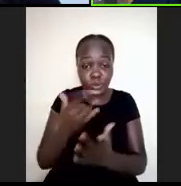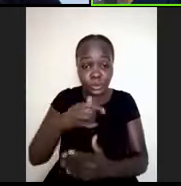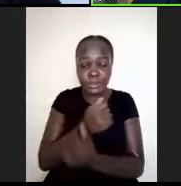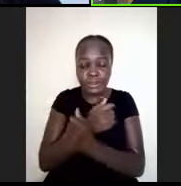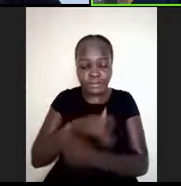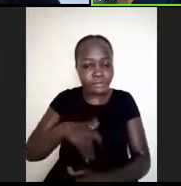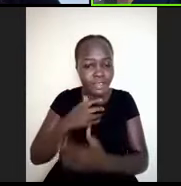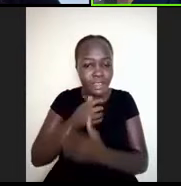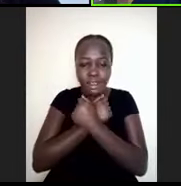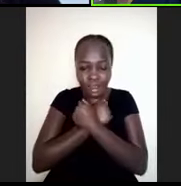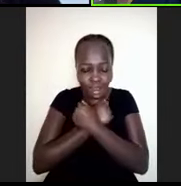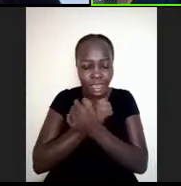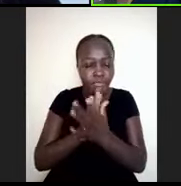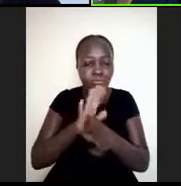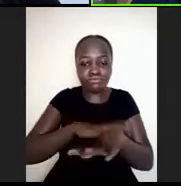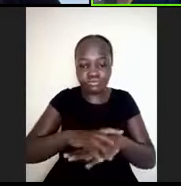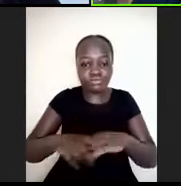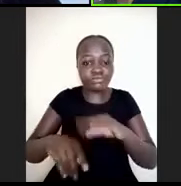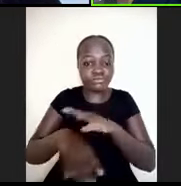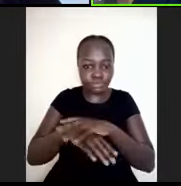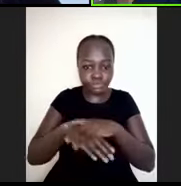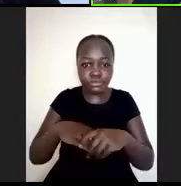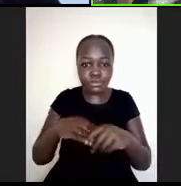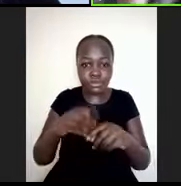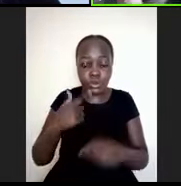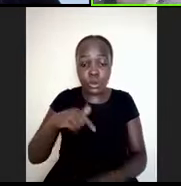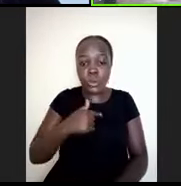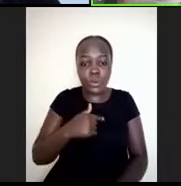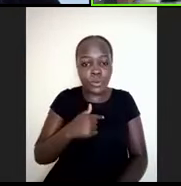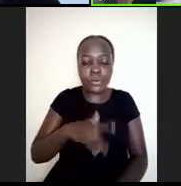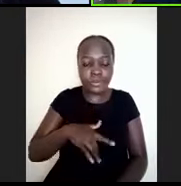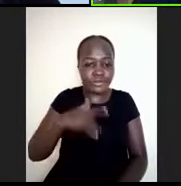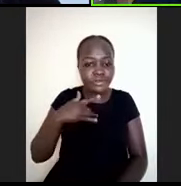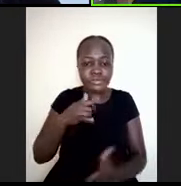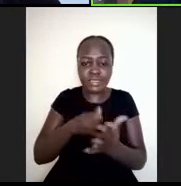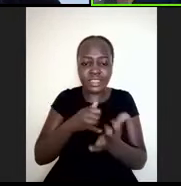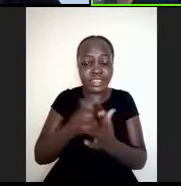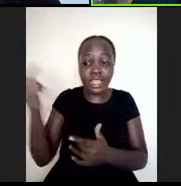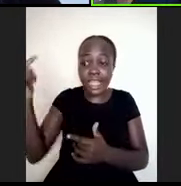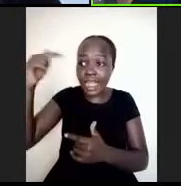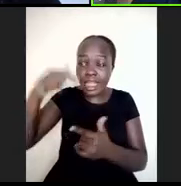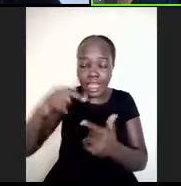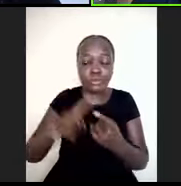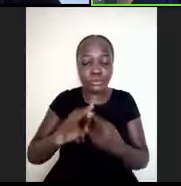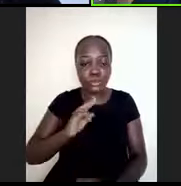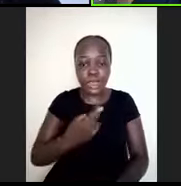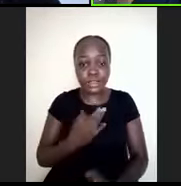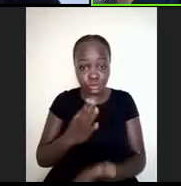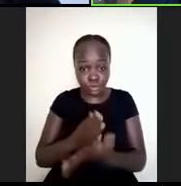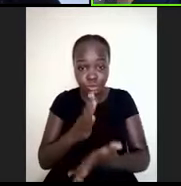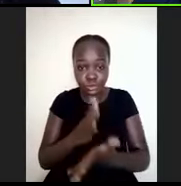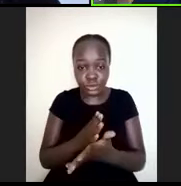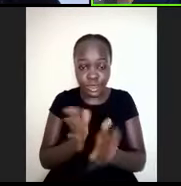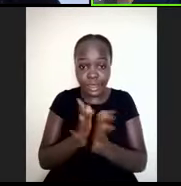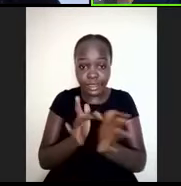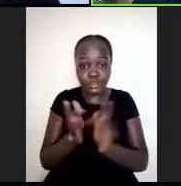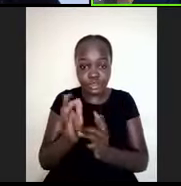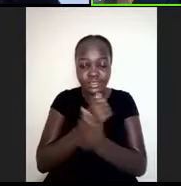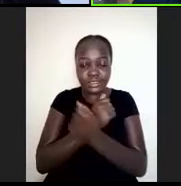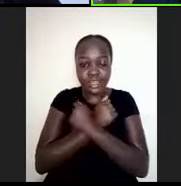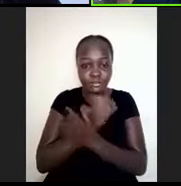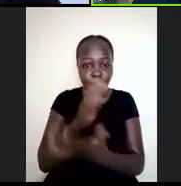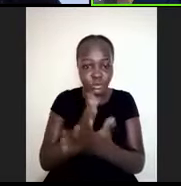and comfort. We just feel it. It just comes to us from him. And indeed, Jesus is love. And